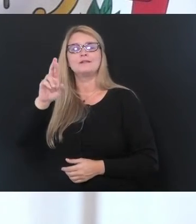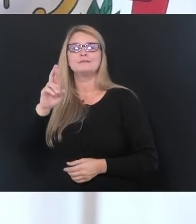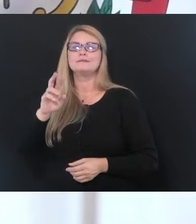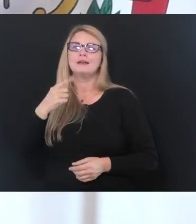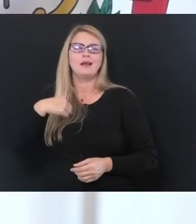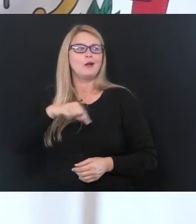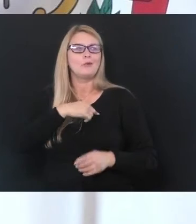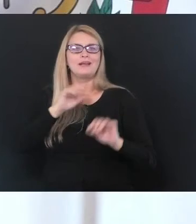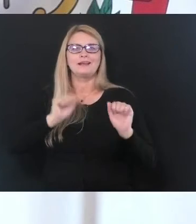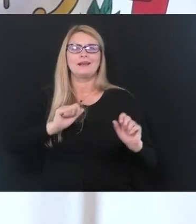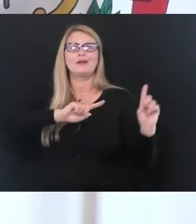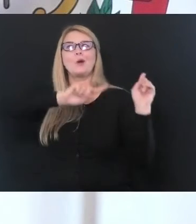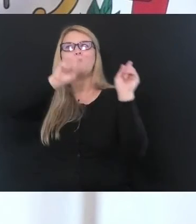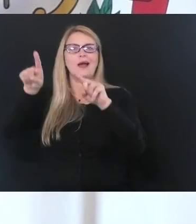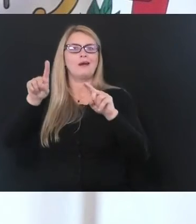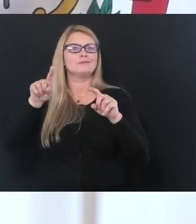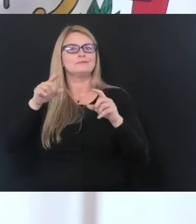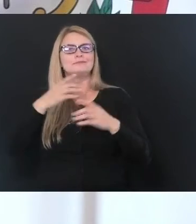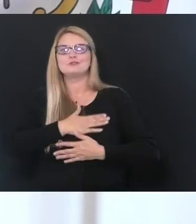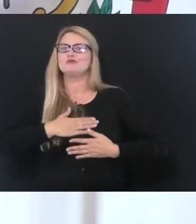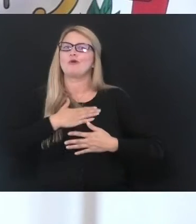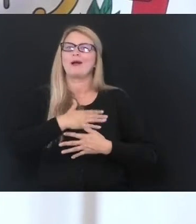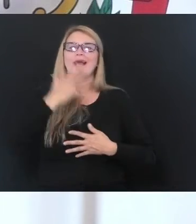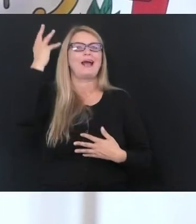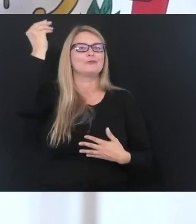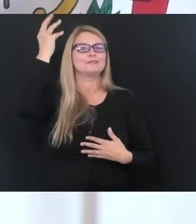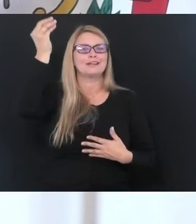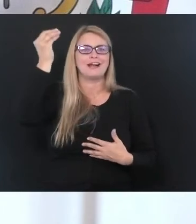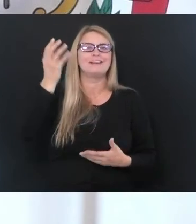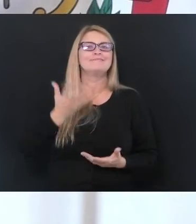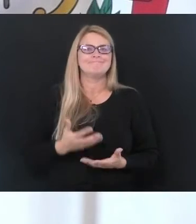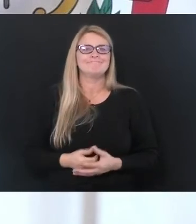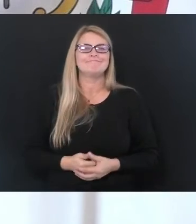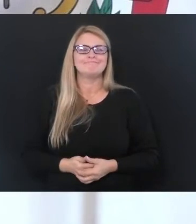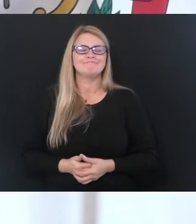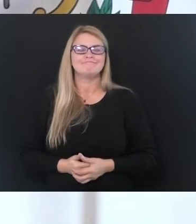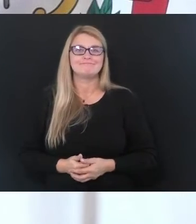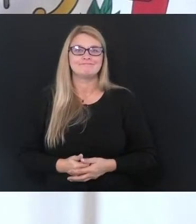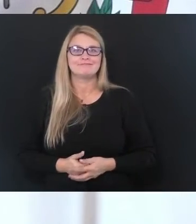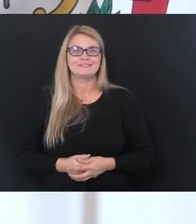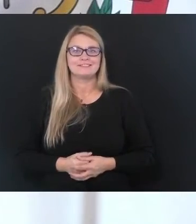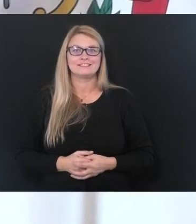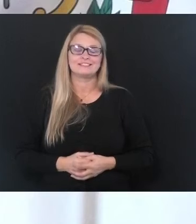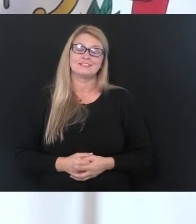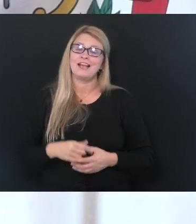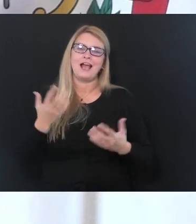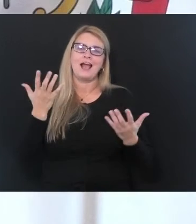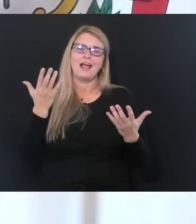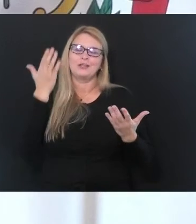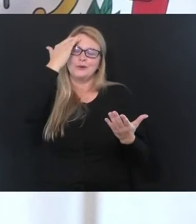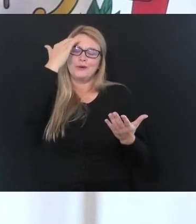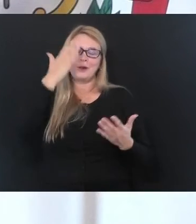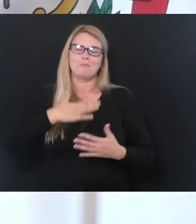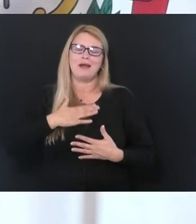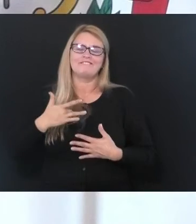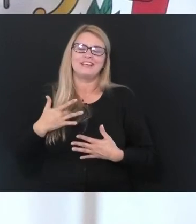and enjoy the outdoors, which is, there's no point in me going through it again. It's just phenomenal. That's all there is to it.